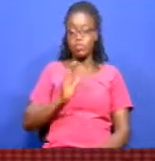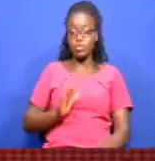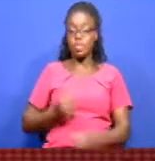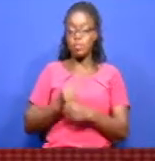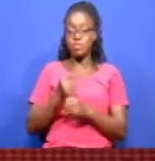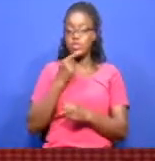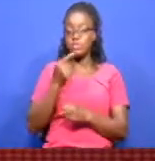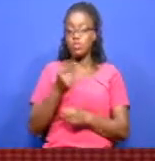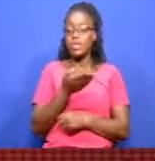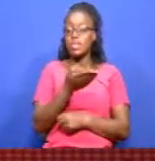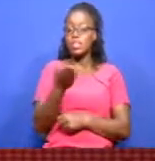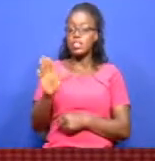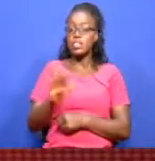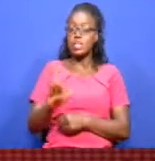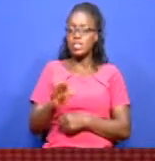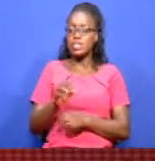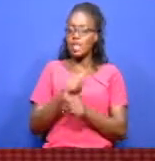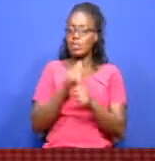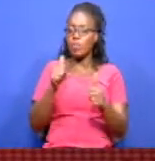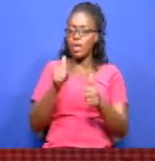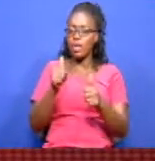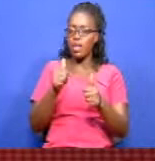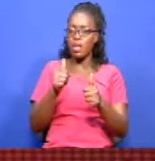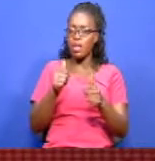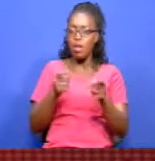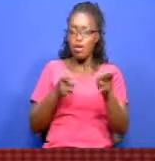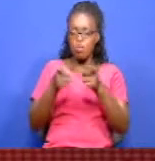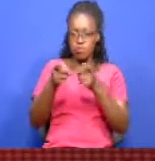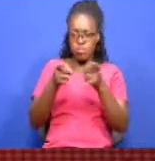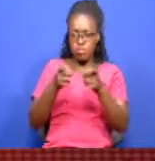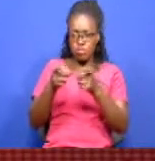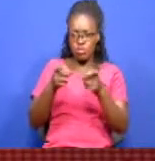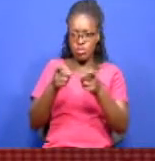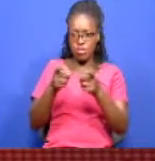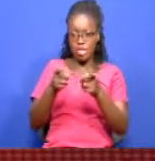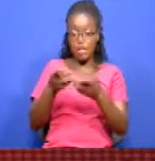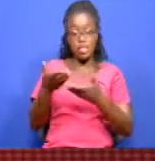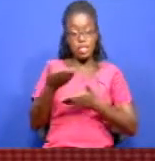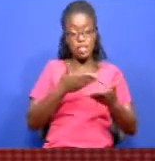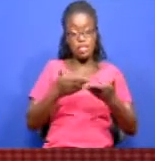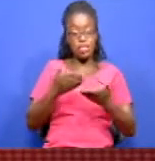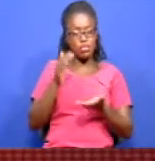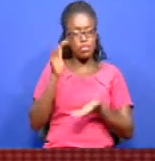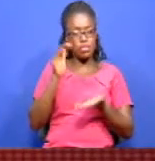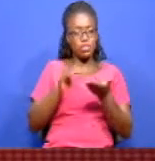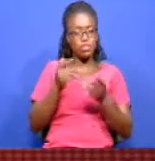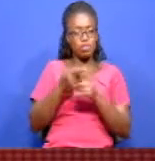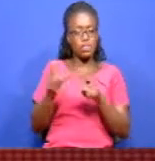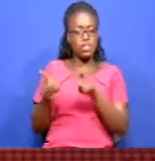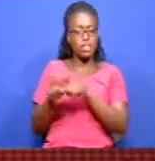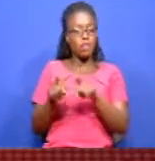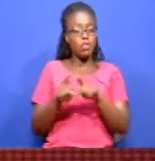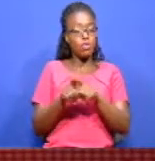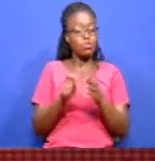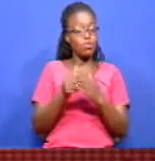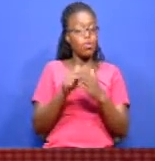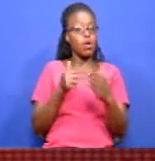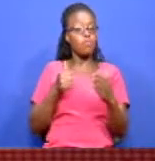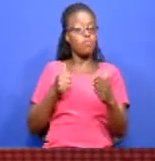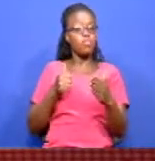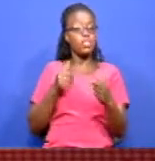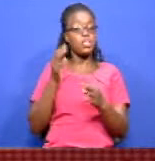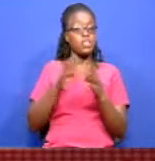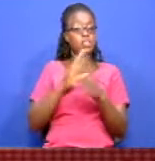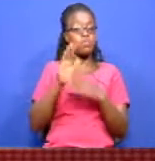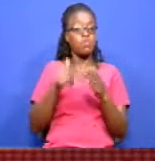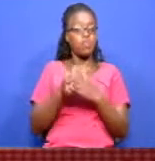holding areas are well manned so that this mingling is reduced. But this we ought to avoid if all drivers